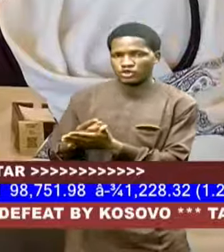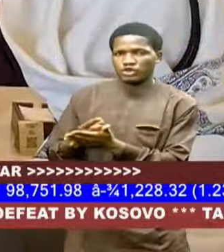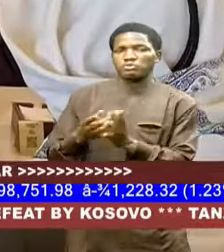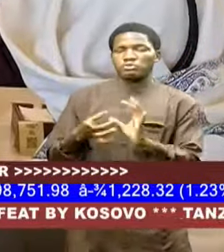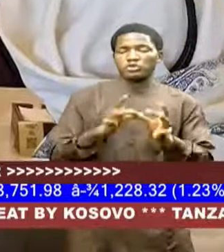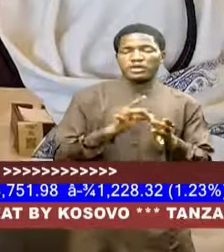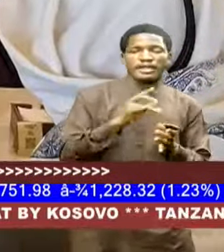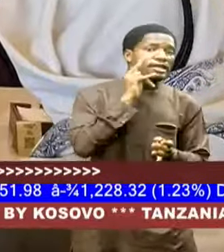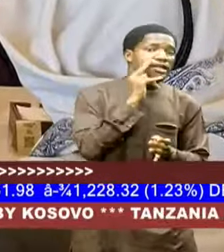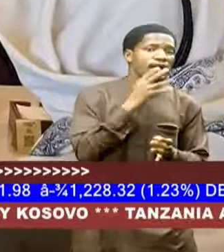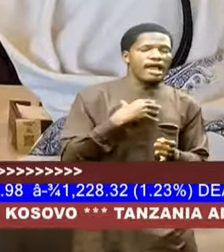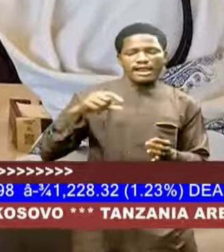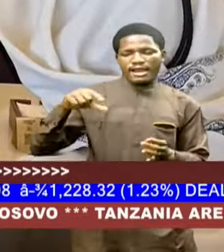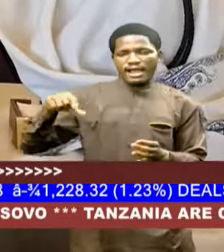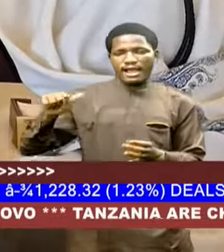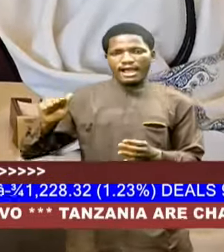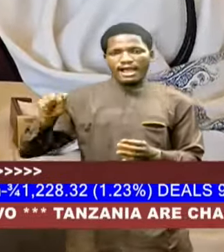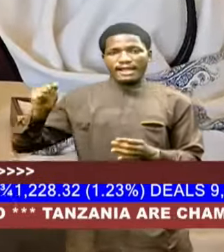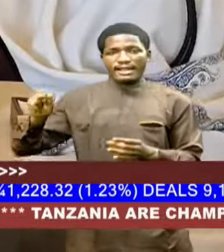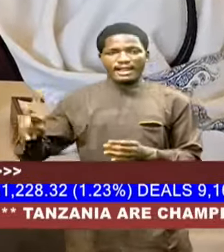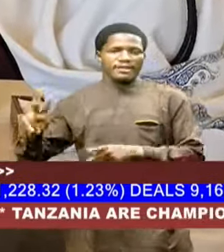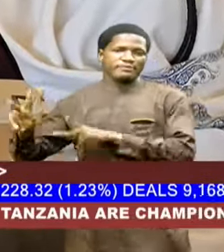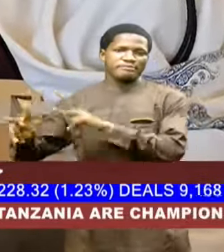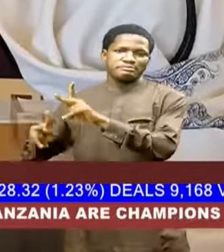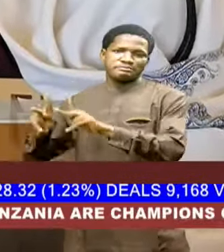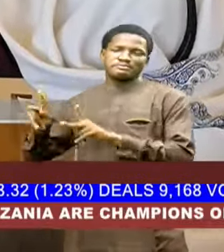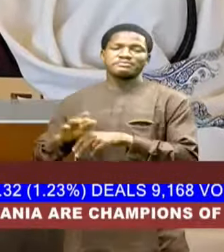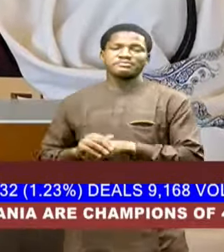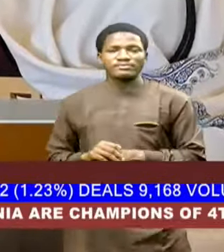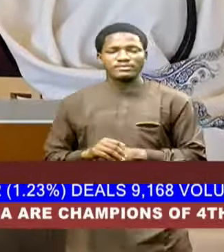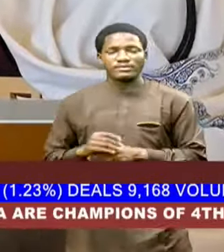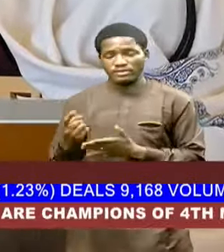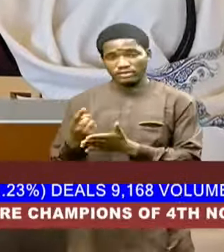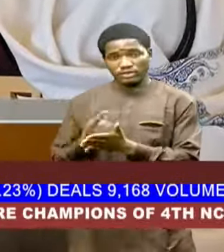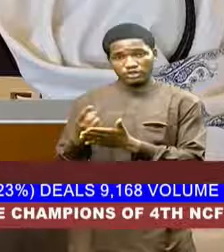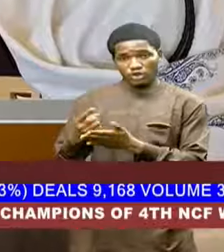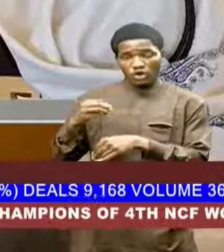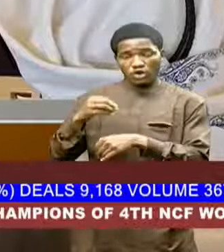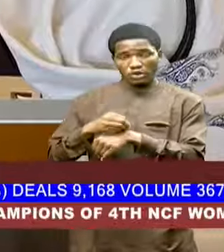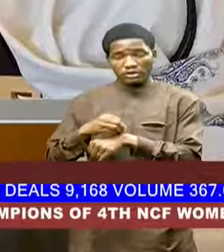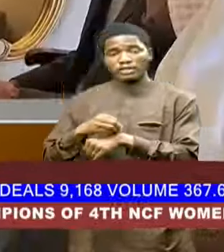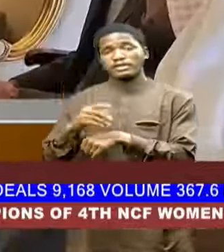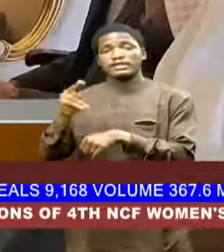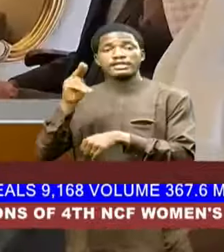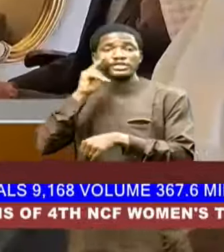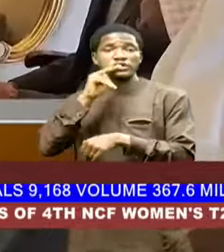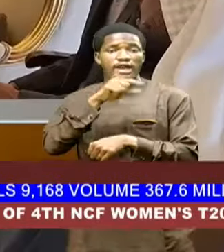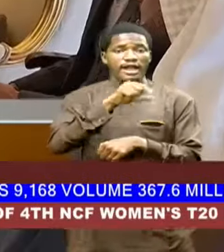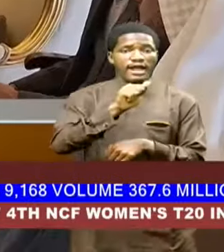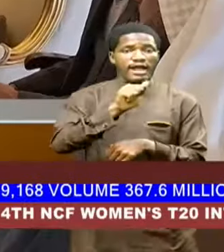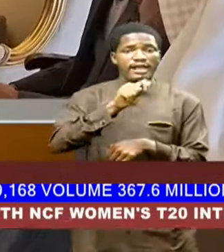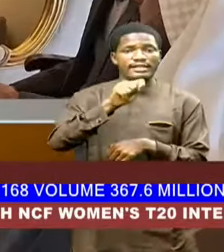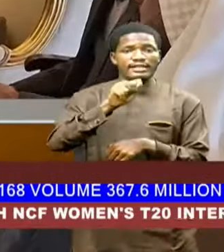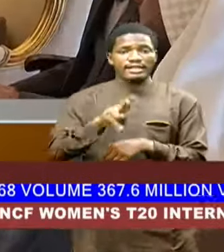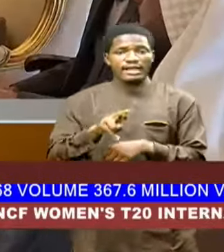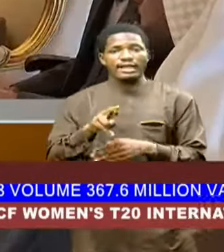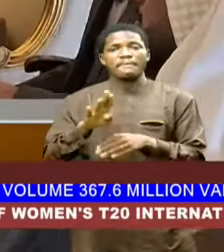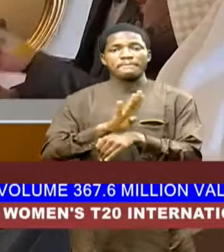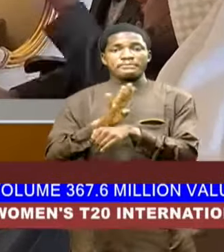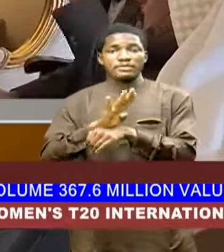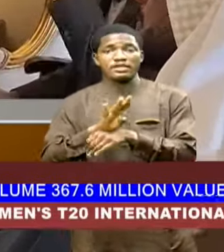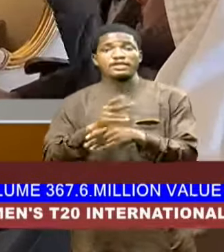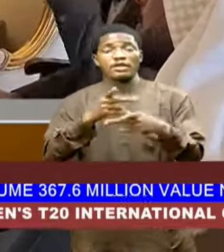counterparts. The engagement on the sidelines of the Nigeria-Qatar Business Forum was at the instance of the Nigerian